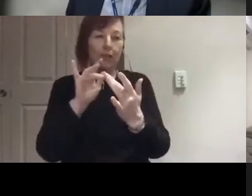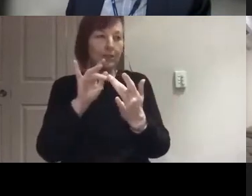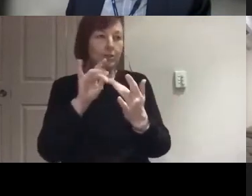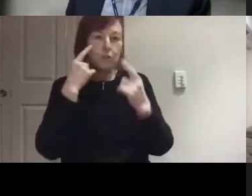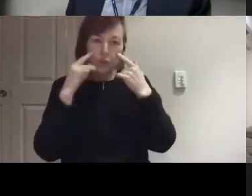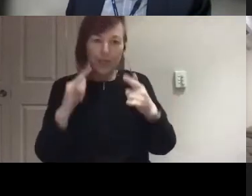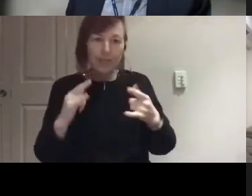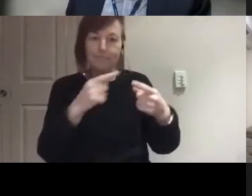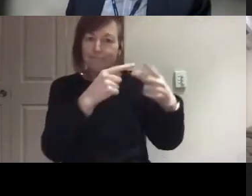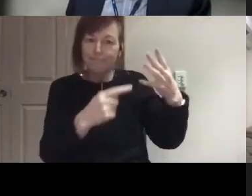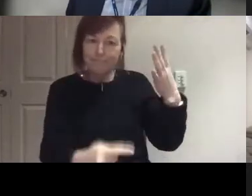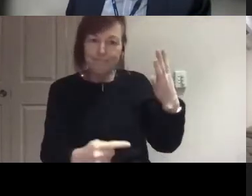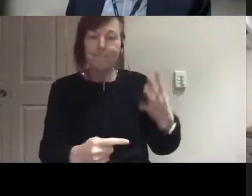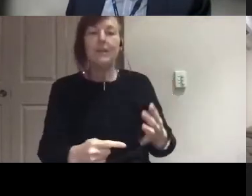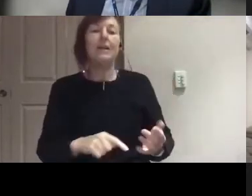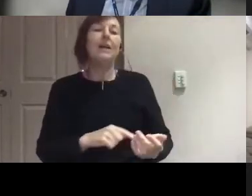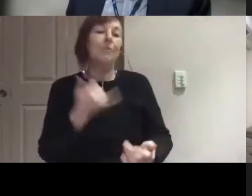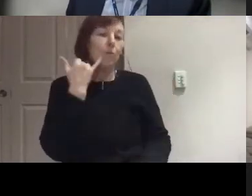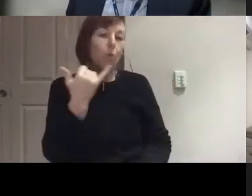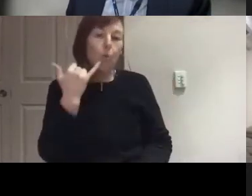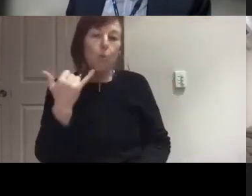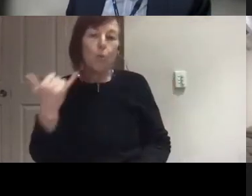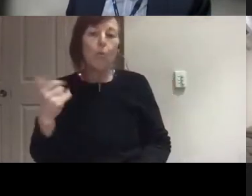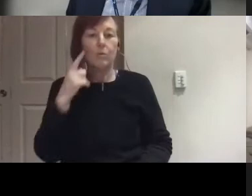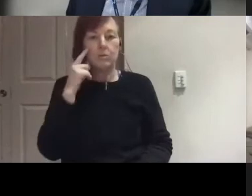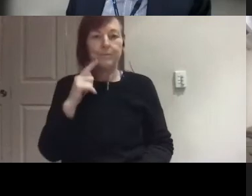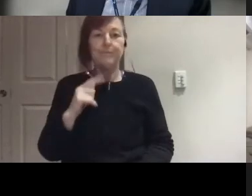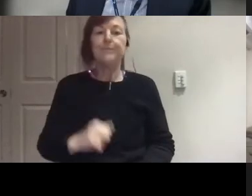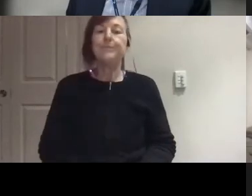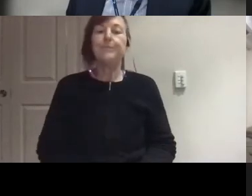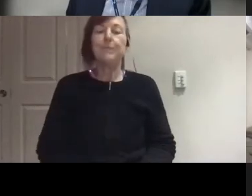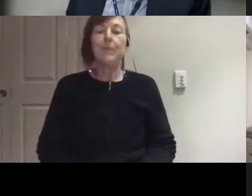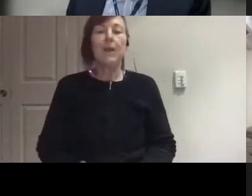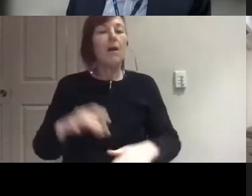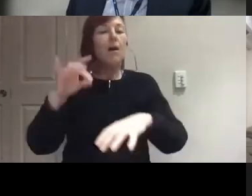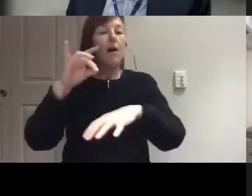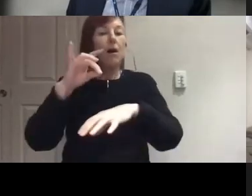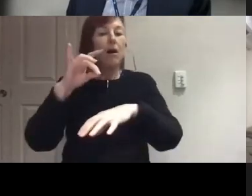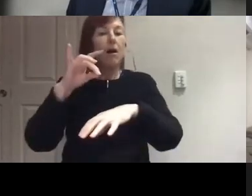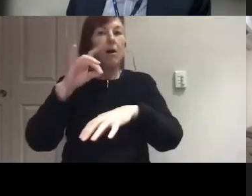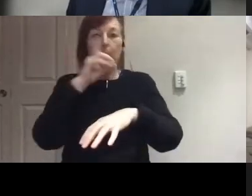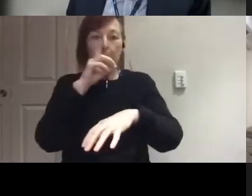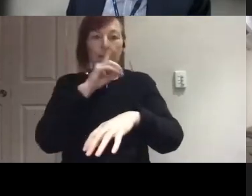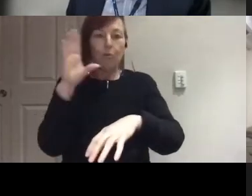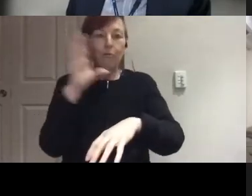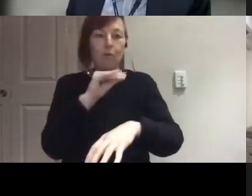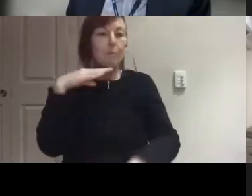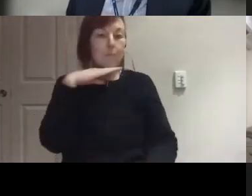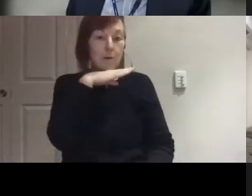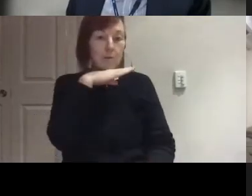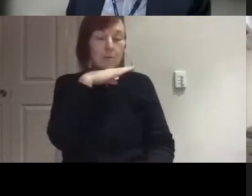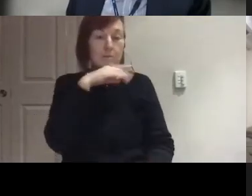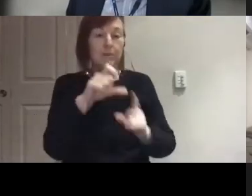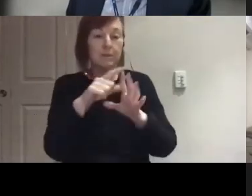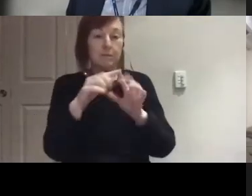We're expecting some help to arrive from Melbourne tomorrow to support our staff, who are doing a fantastic job,